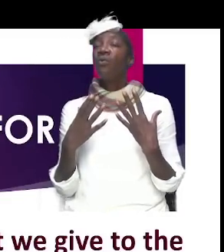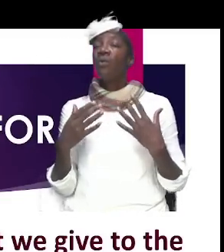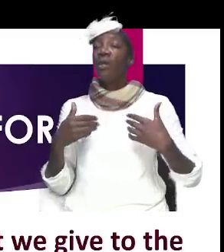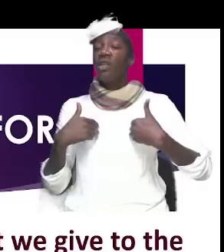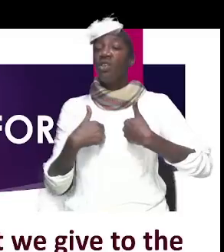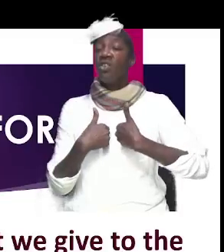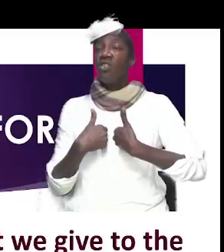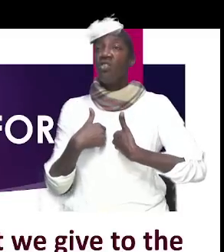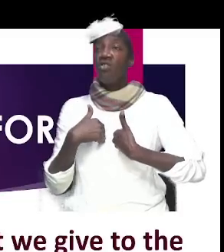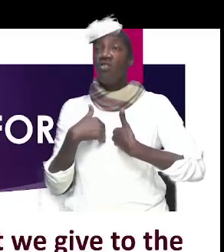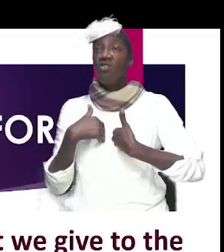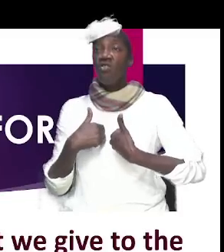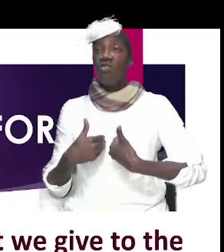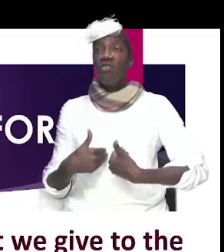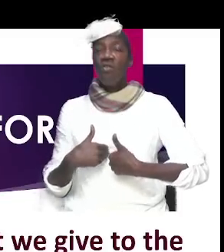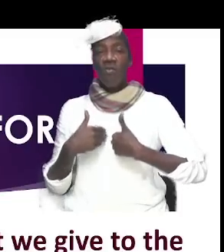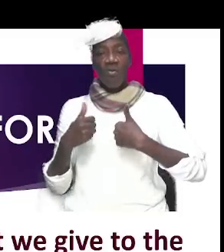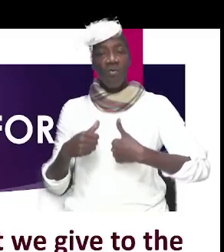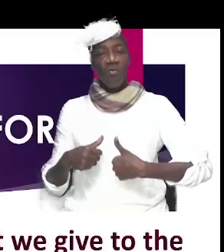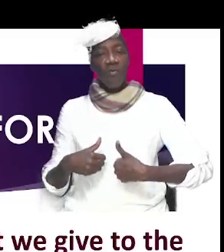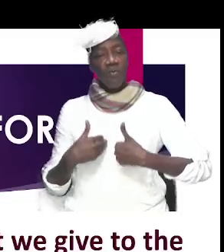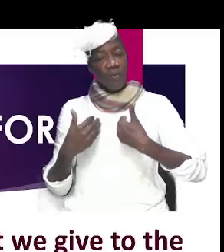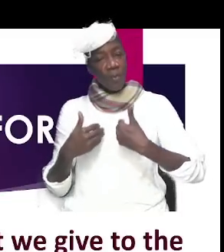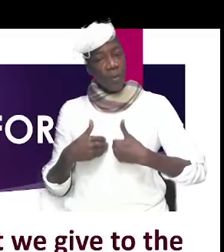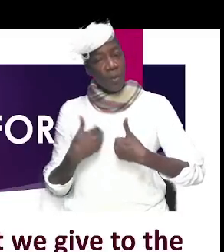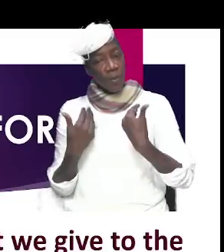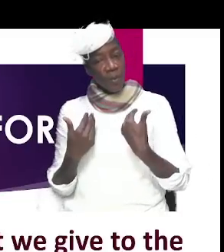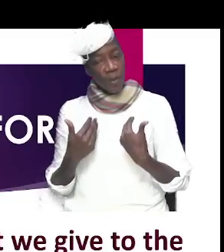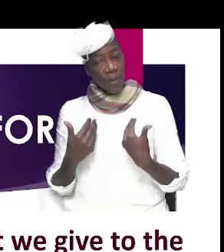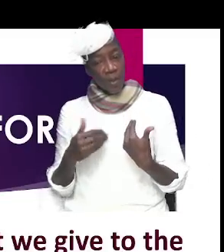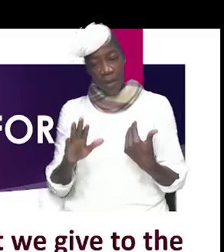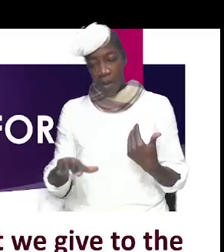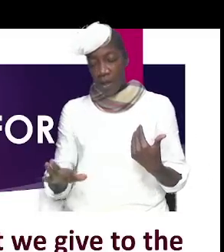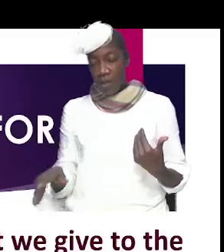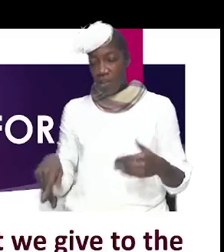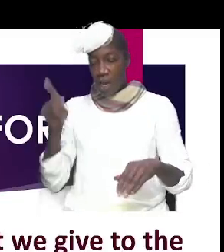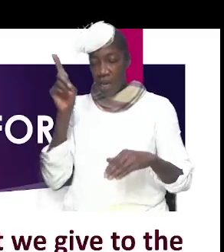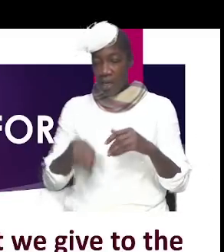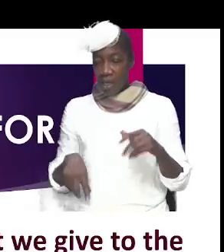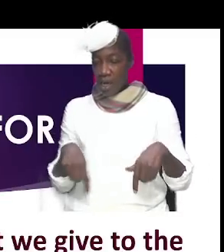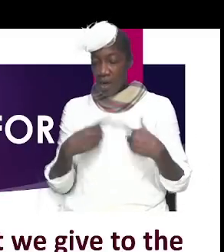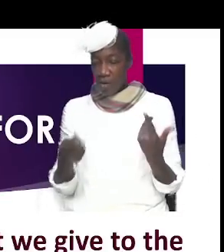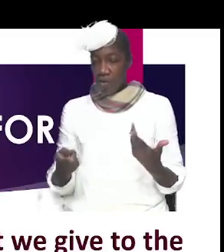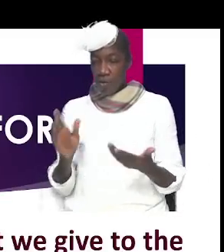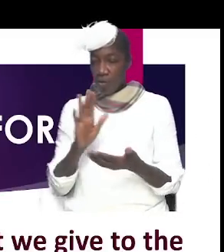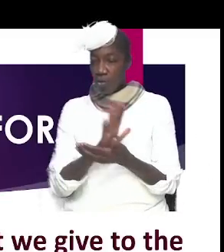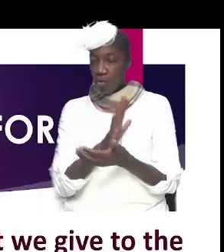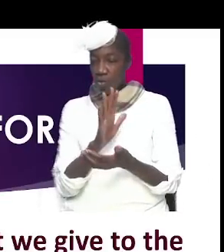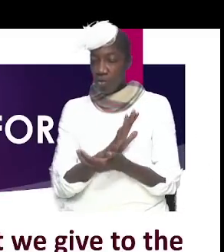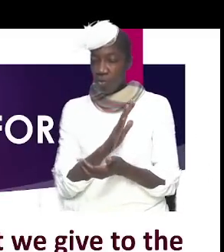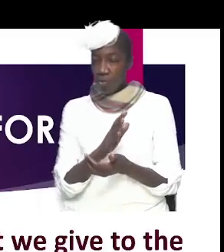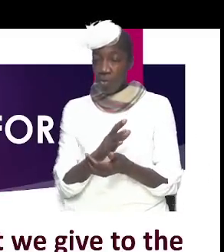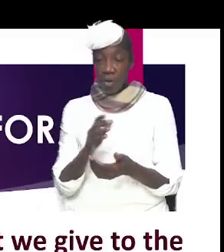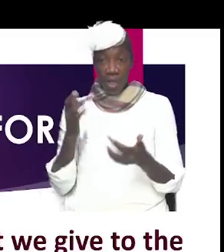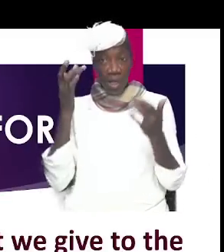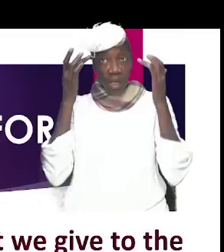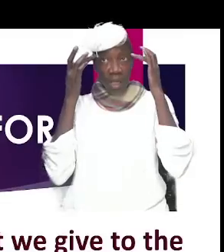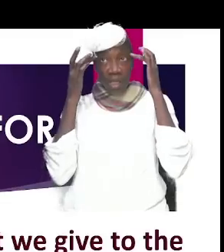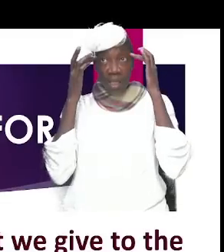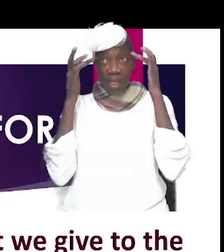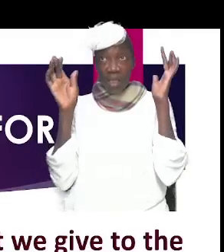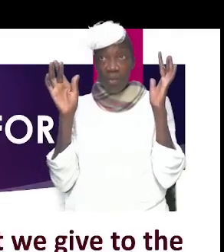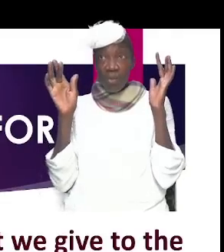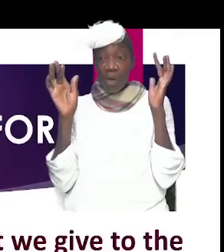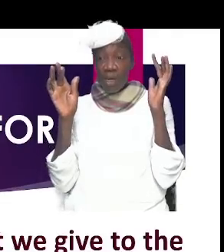youngsters, a young child that cannot go to school. You will be surprised to find in the